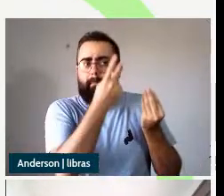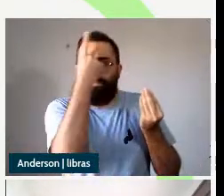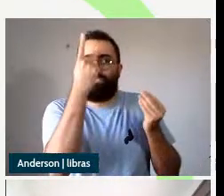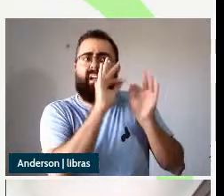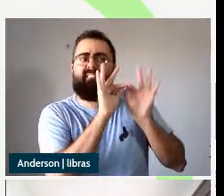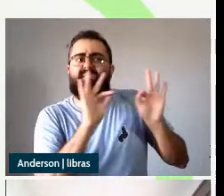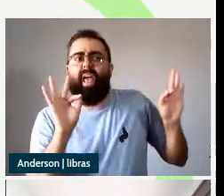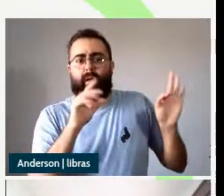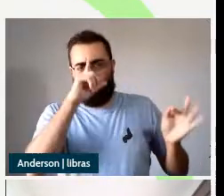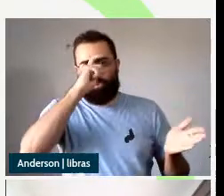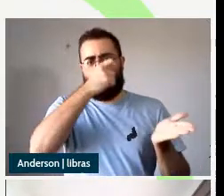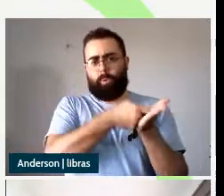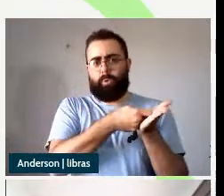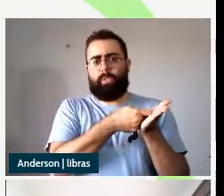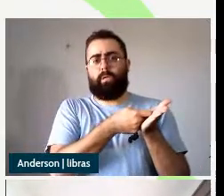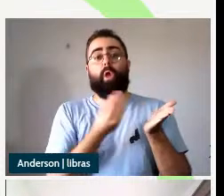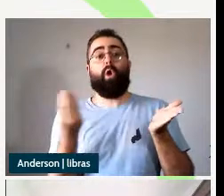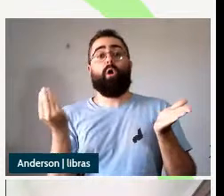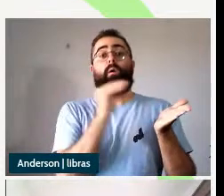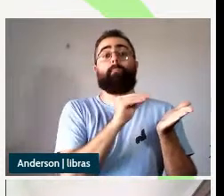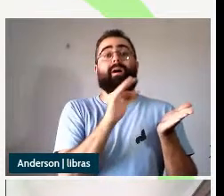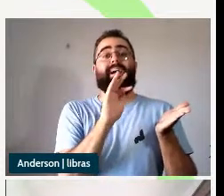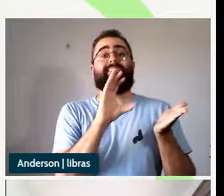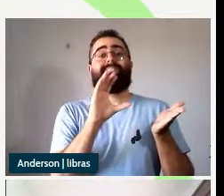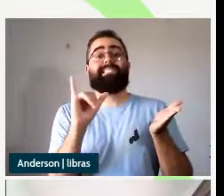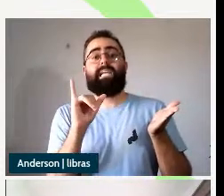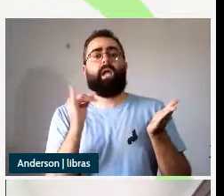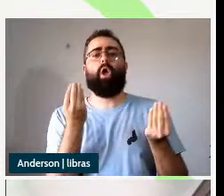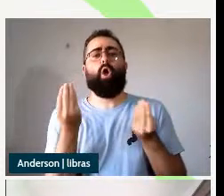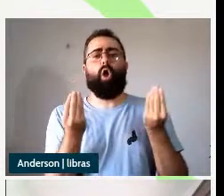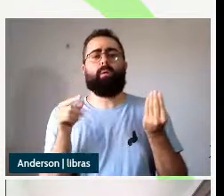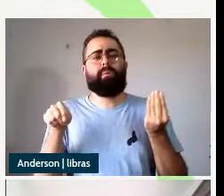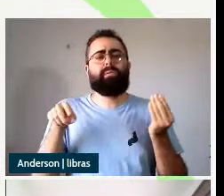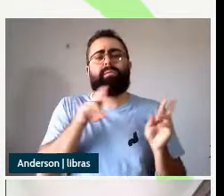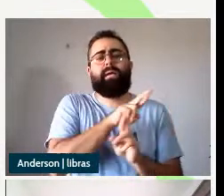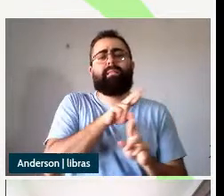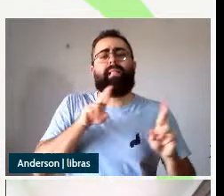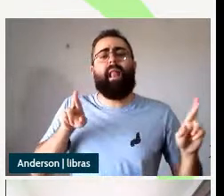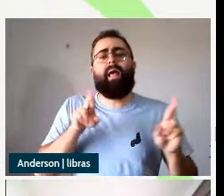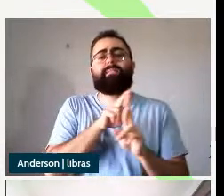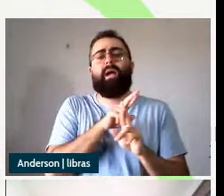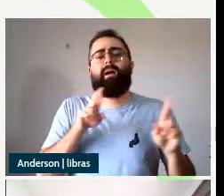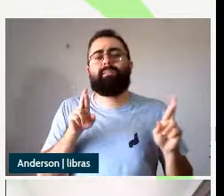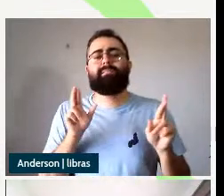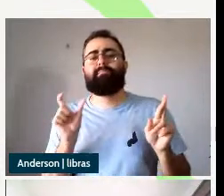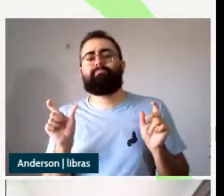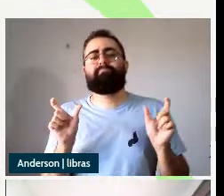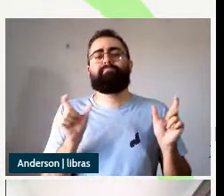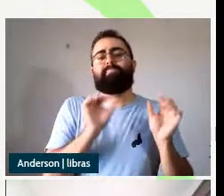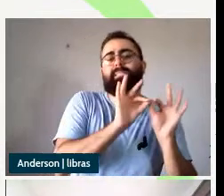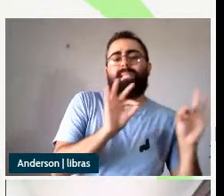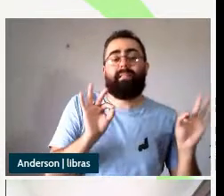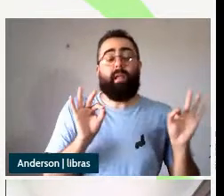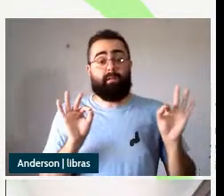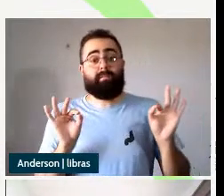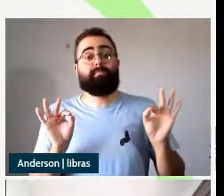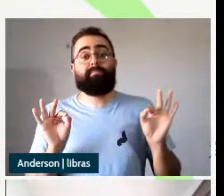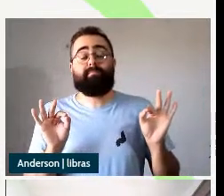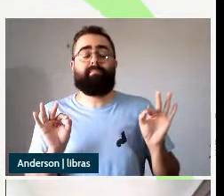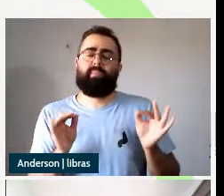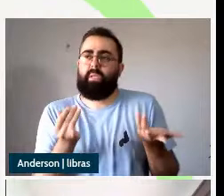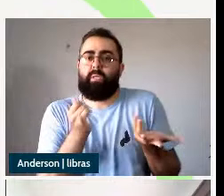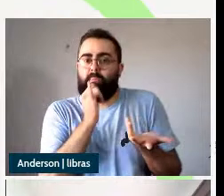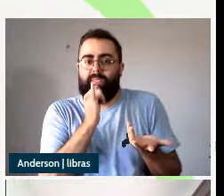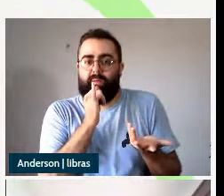involves a free choice, any, we can, in some sort of way, interact with the world, or as Austin used to say, say things with